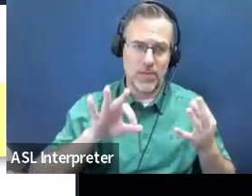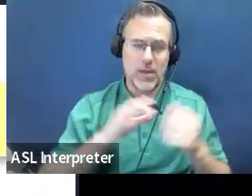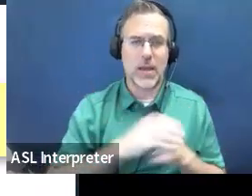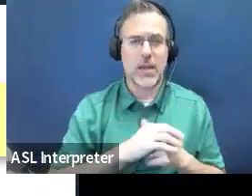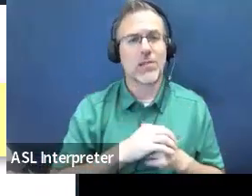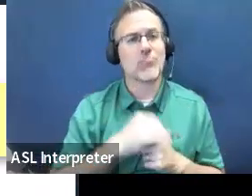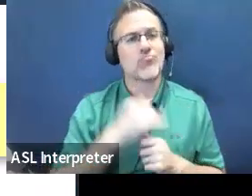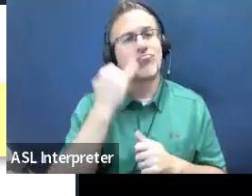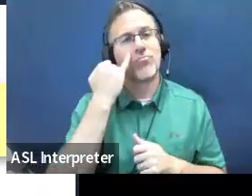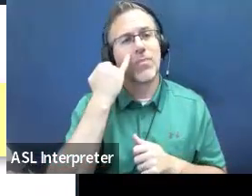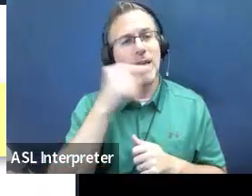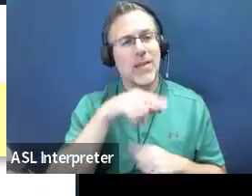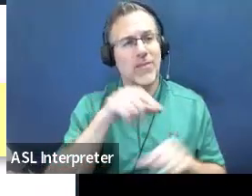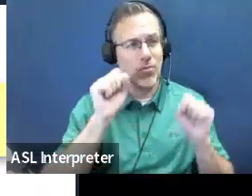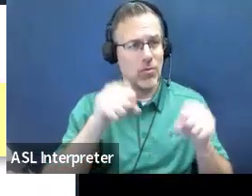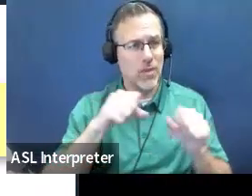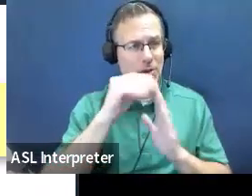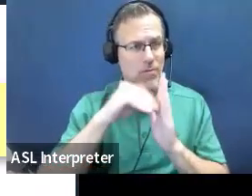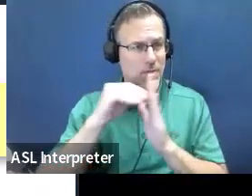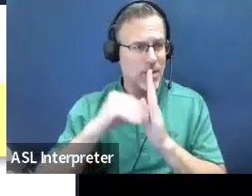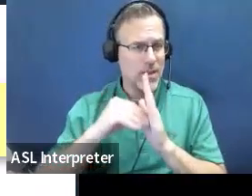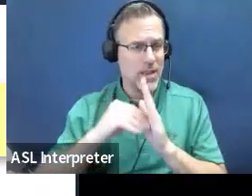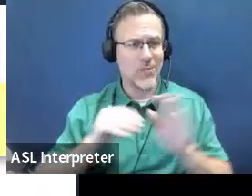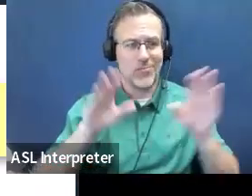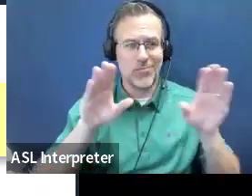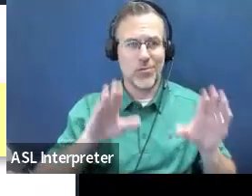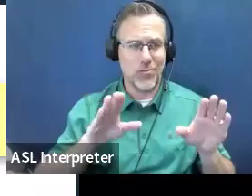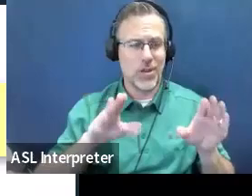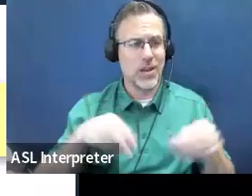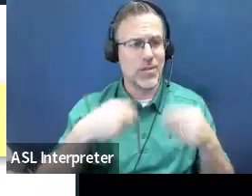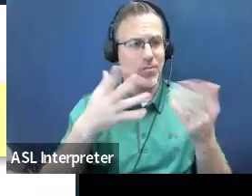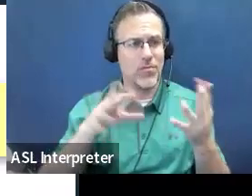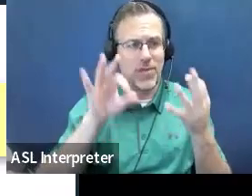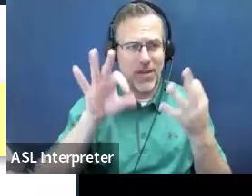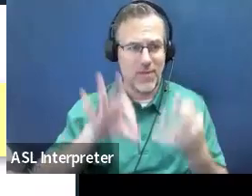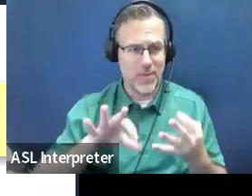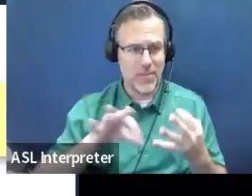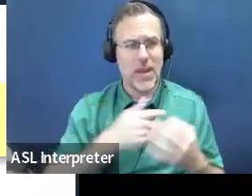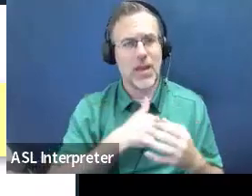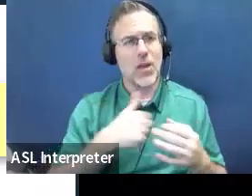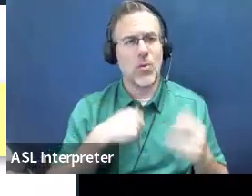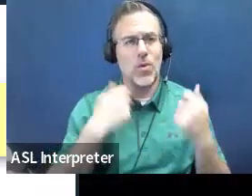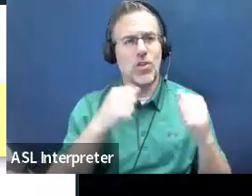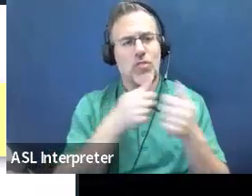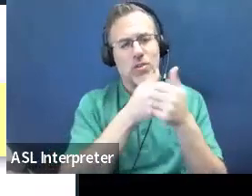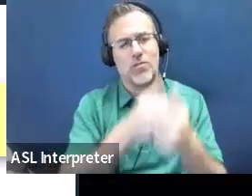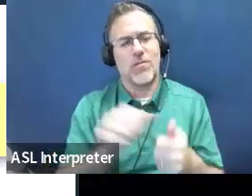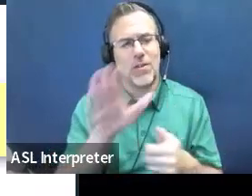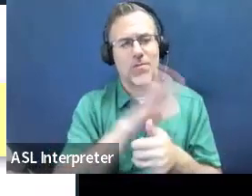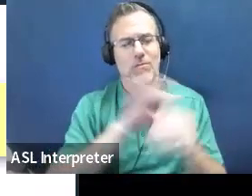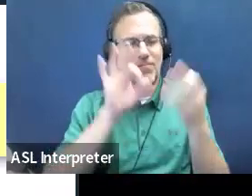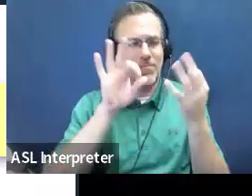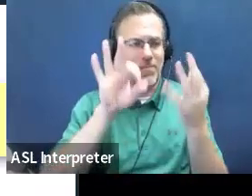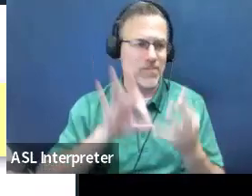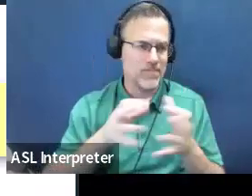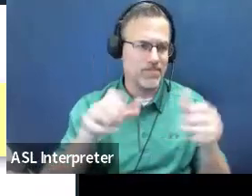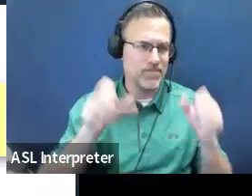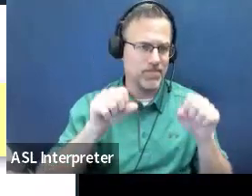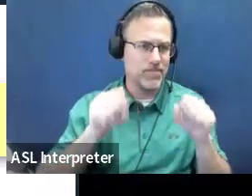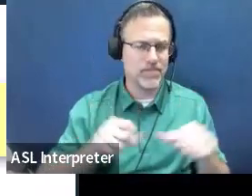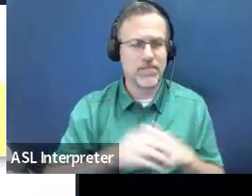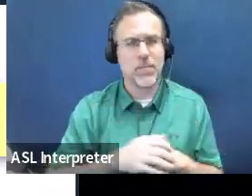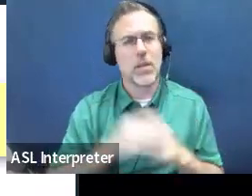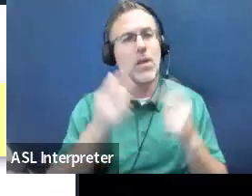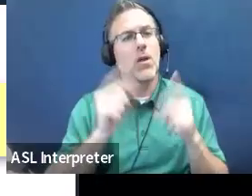you are able to fill this out, that would be great. Give us some feedback. We adjust our PD as much as we can based off of that. When